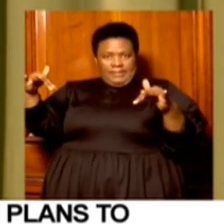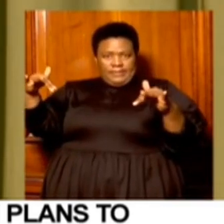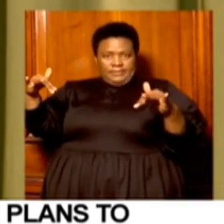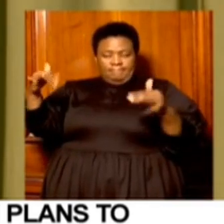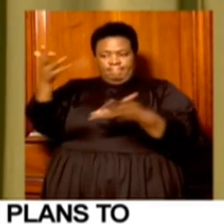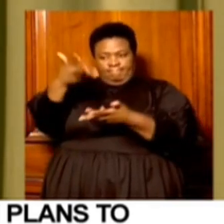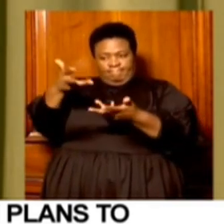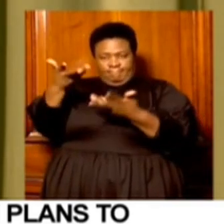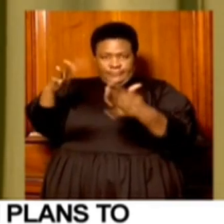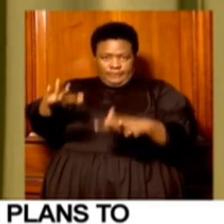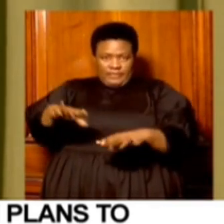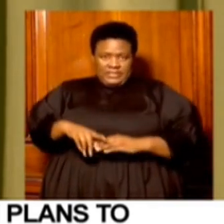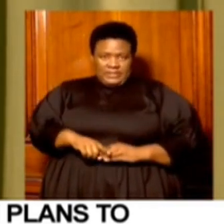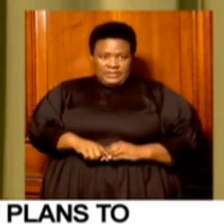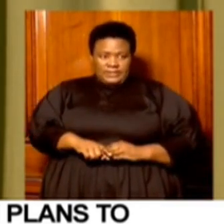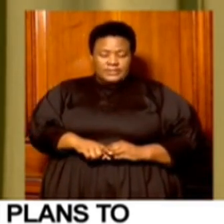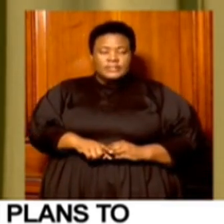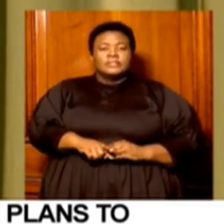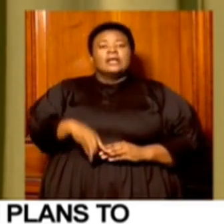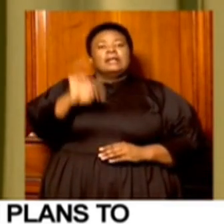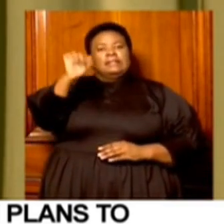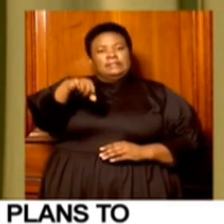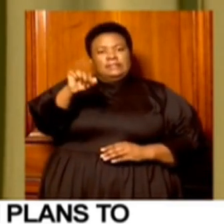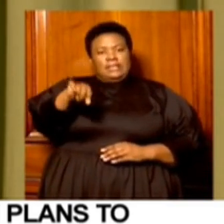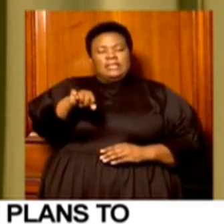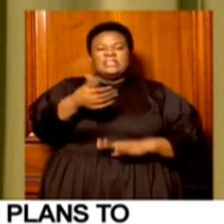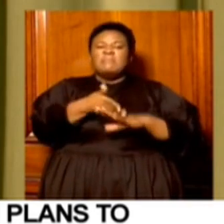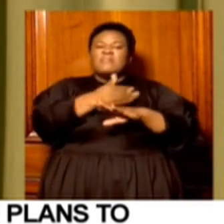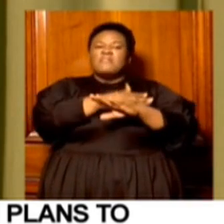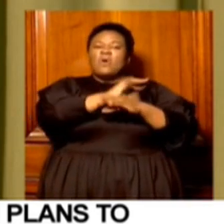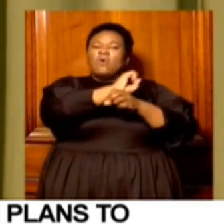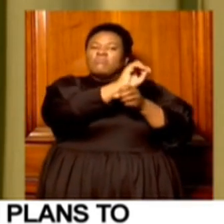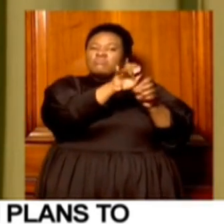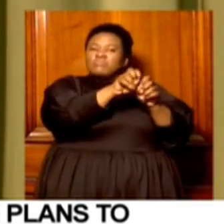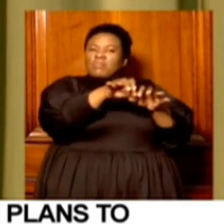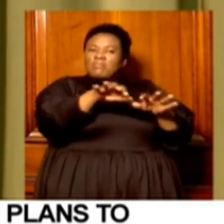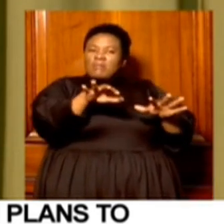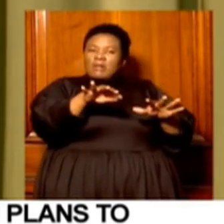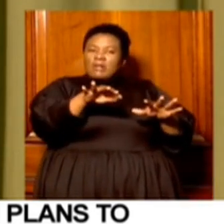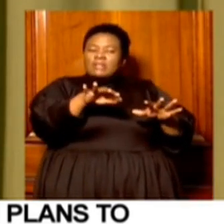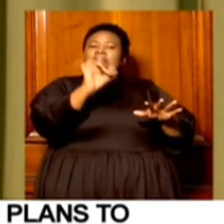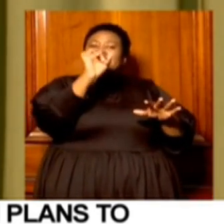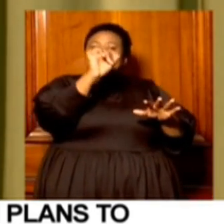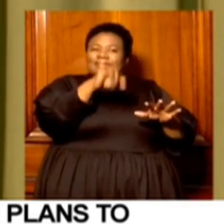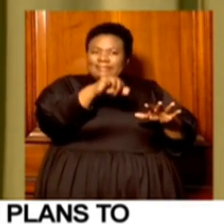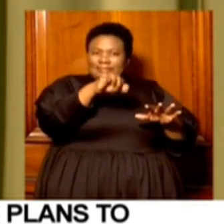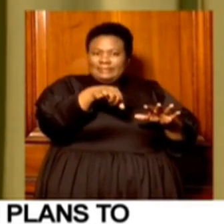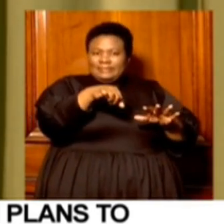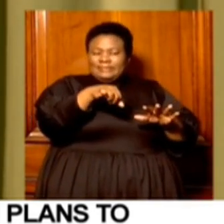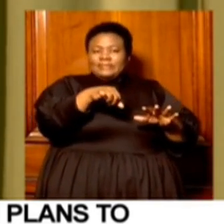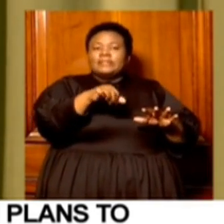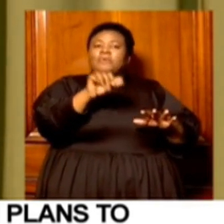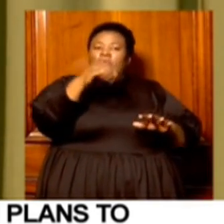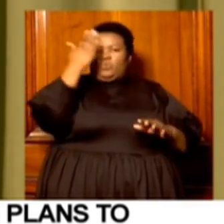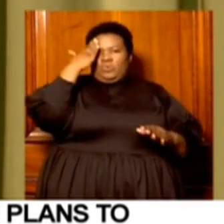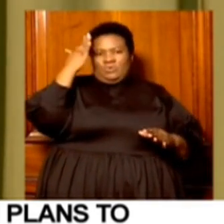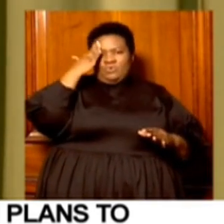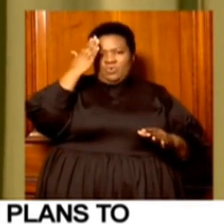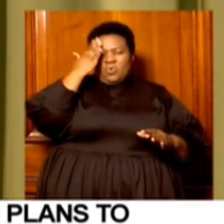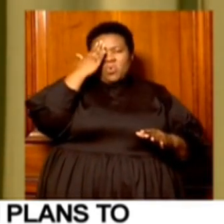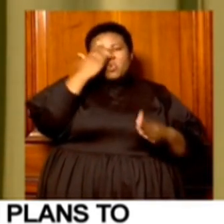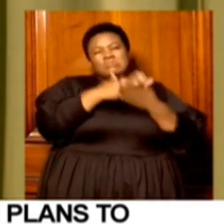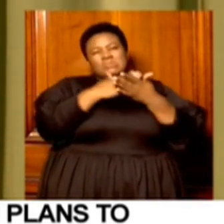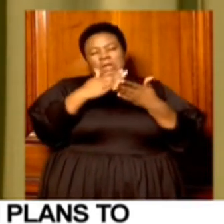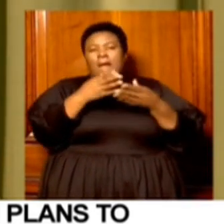We, however, acknowledge that even before COVID arrived, that there are certain areas we should